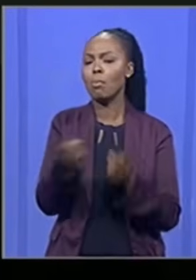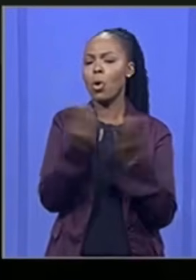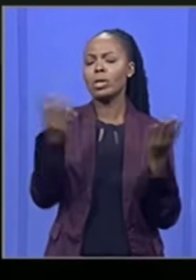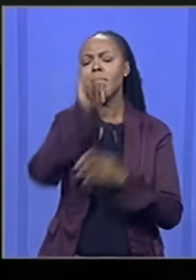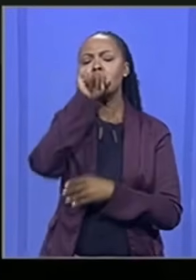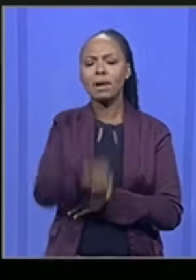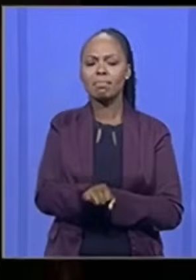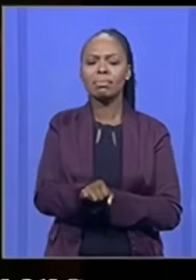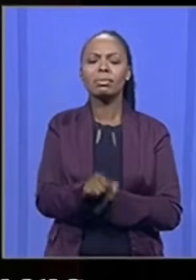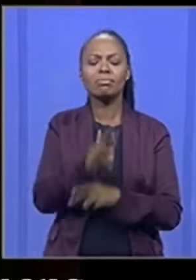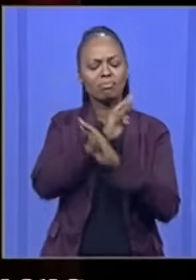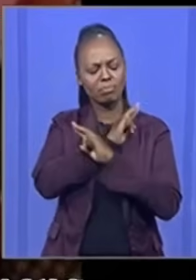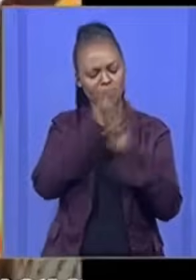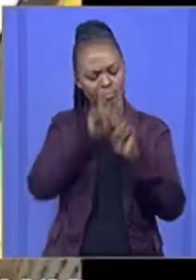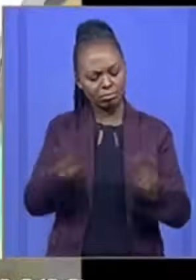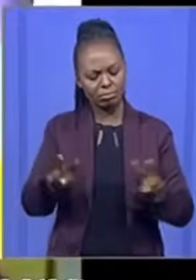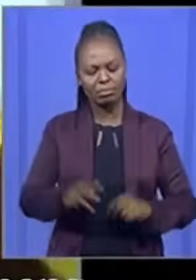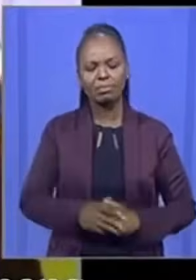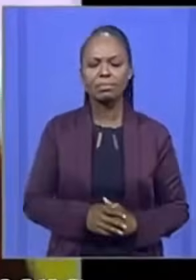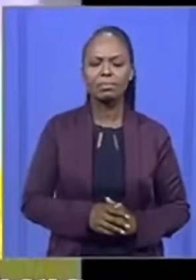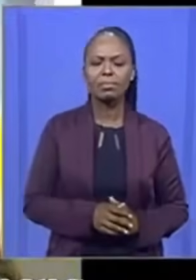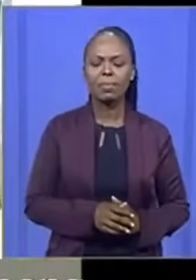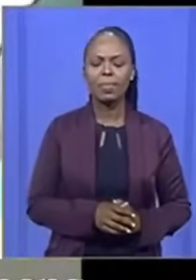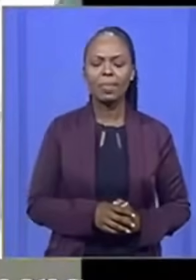Sithilela ngoxolo Madlovu.